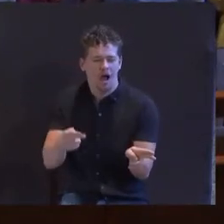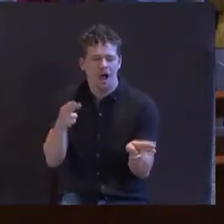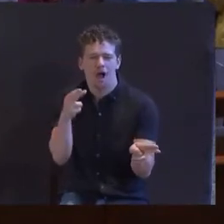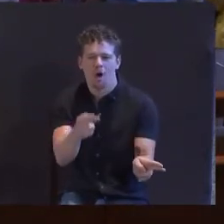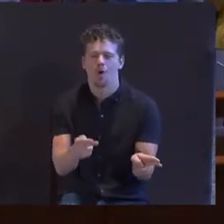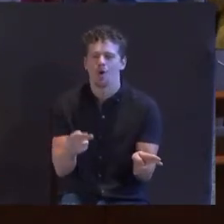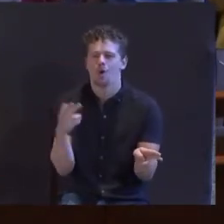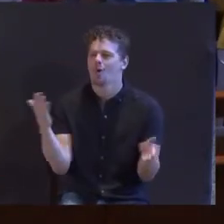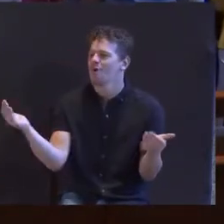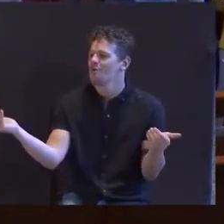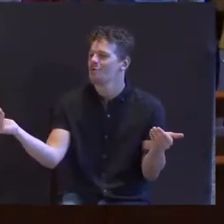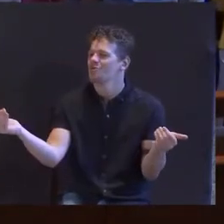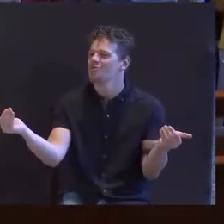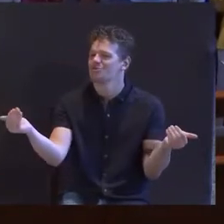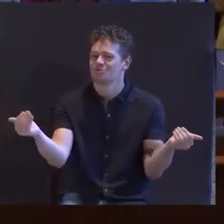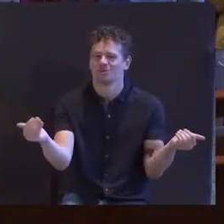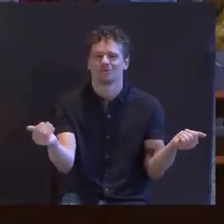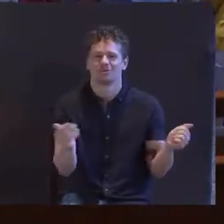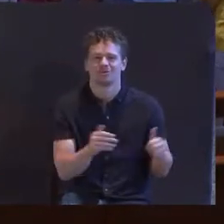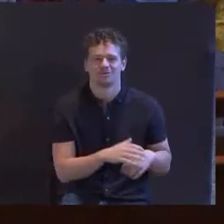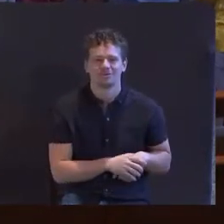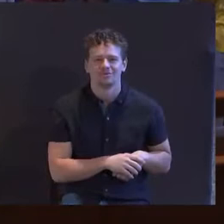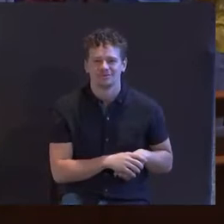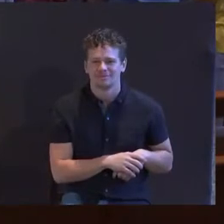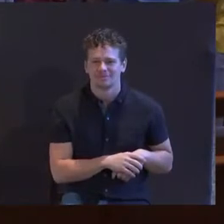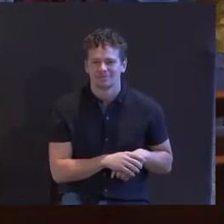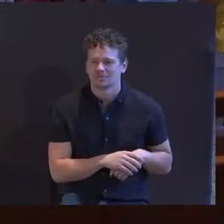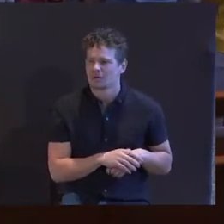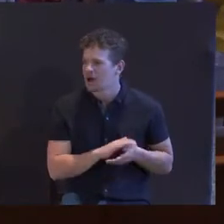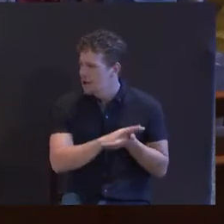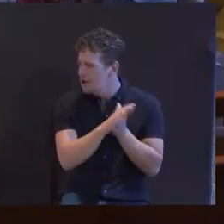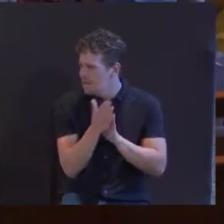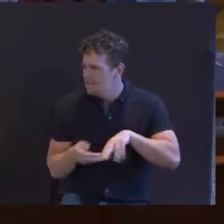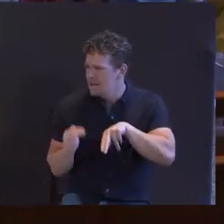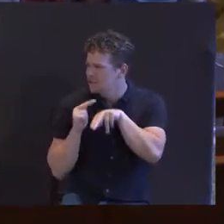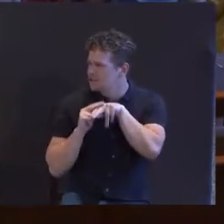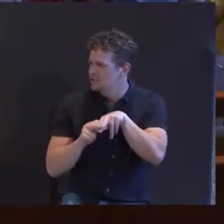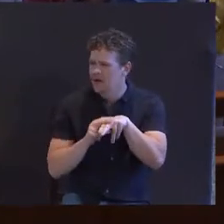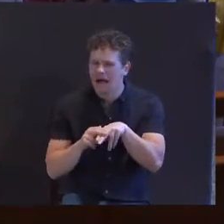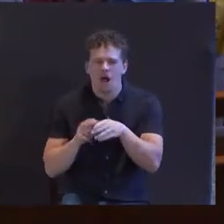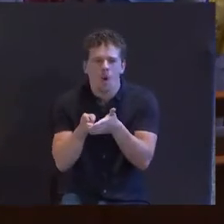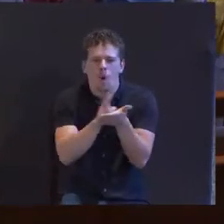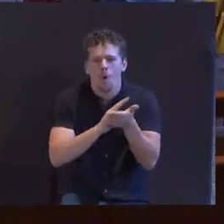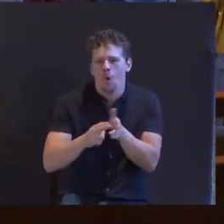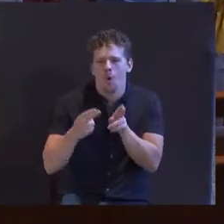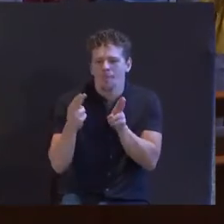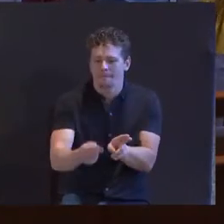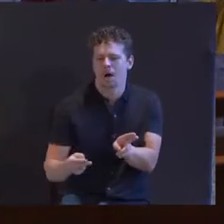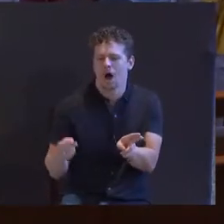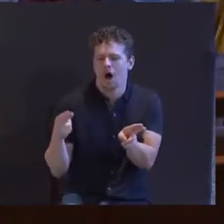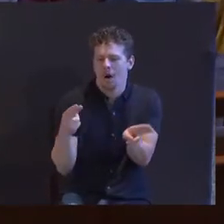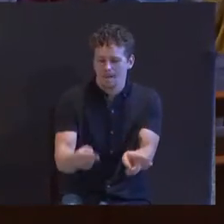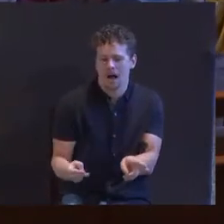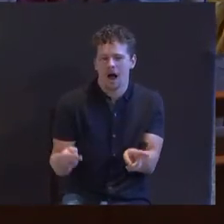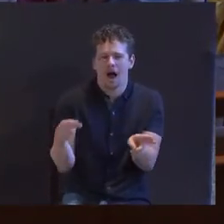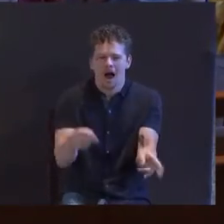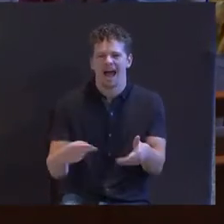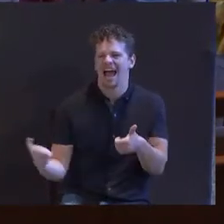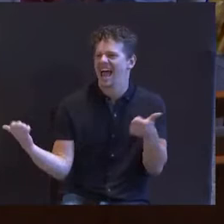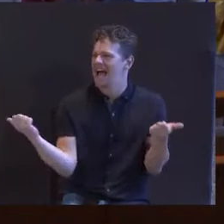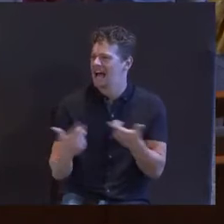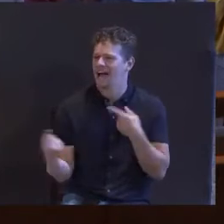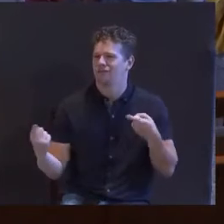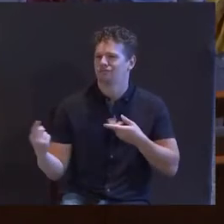Ooh-ah-ee-ah-ooh-ah. Come on the peace train. This peace train, holy roller. Everyone jump on the peace